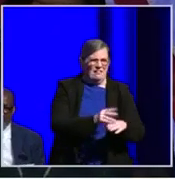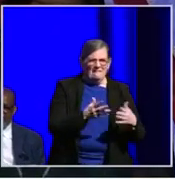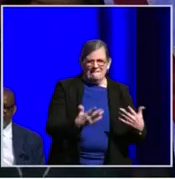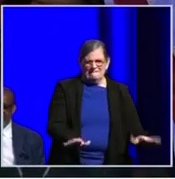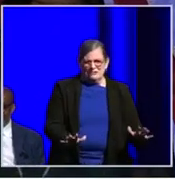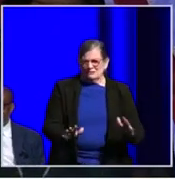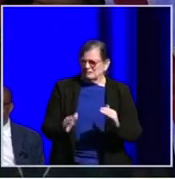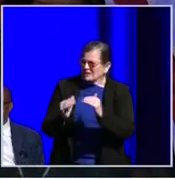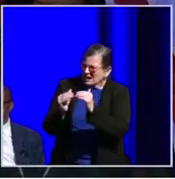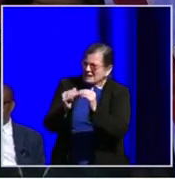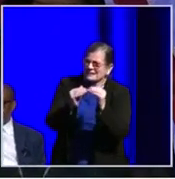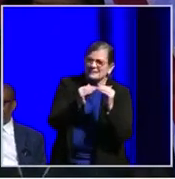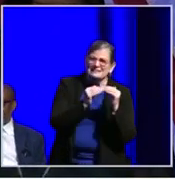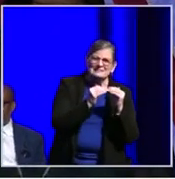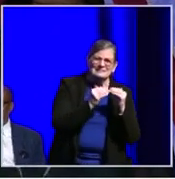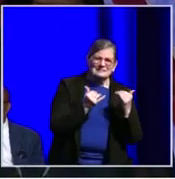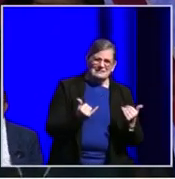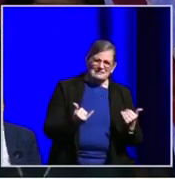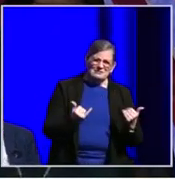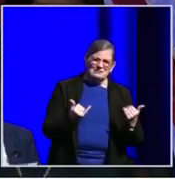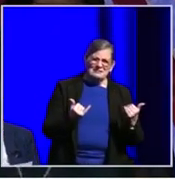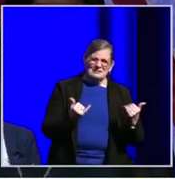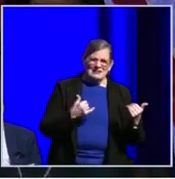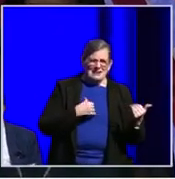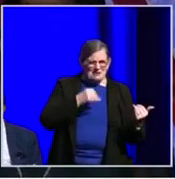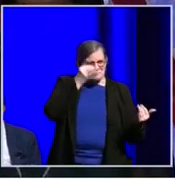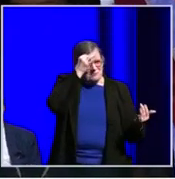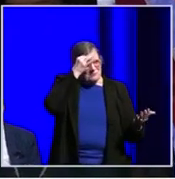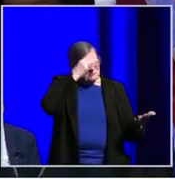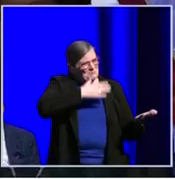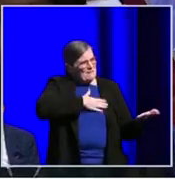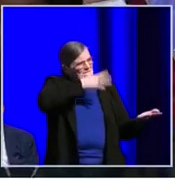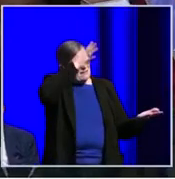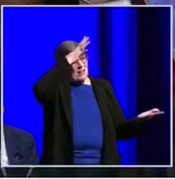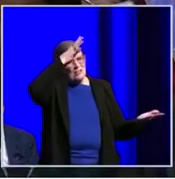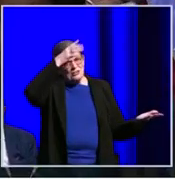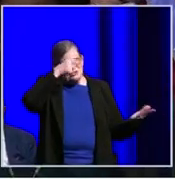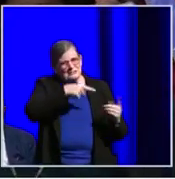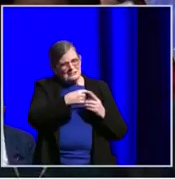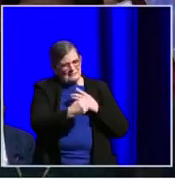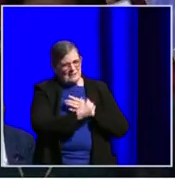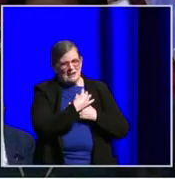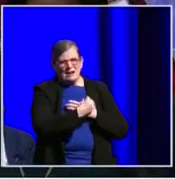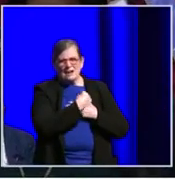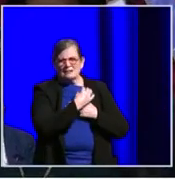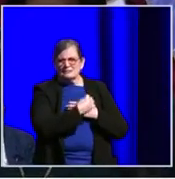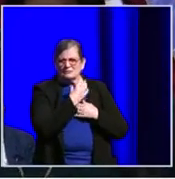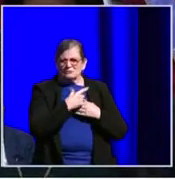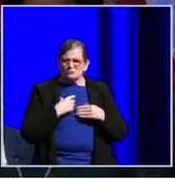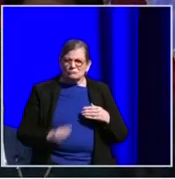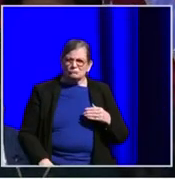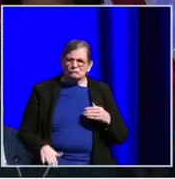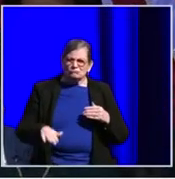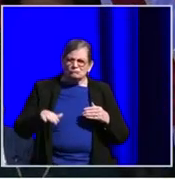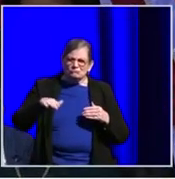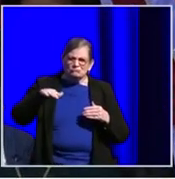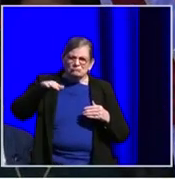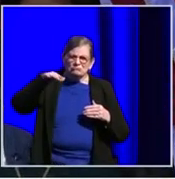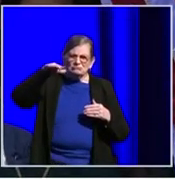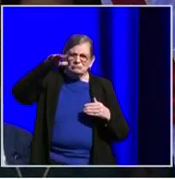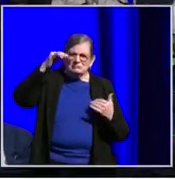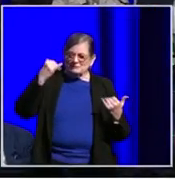democracy, I think about advice my father gave me. Today, January 2nd, would have been my dad's 87th